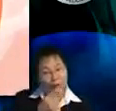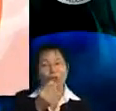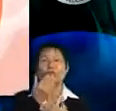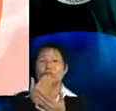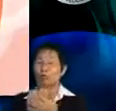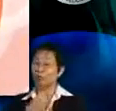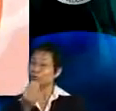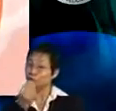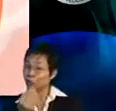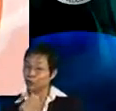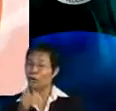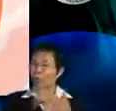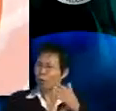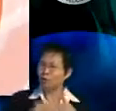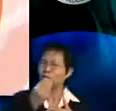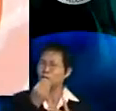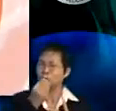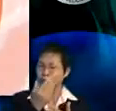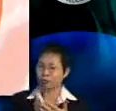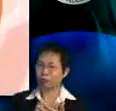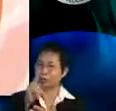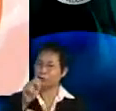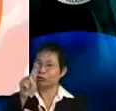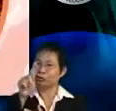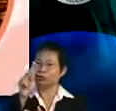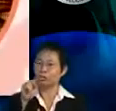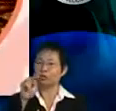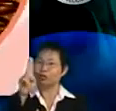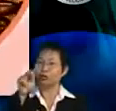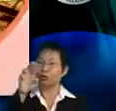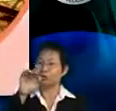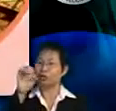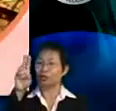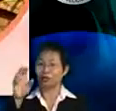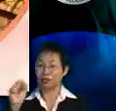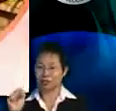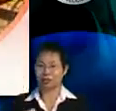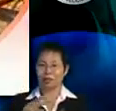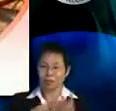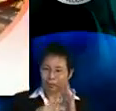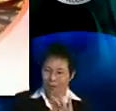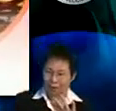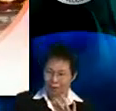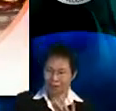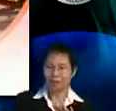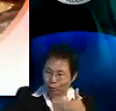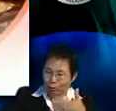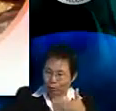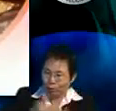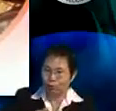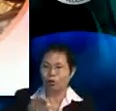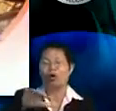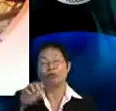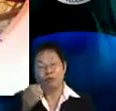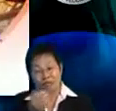nutrition. But what is nutrition? Let's look at the meaning. Nutrition is the process of